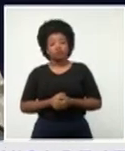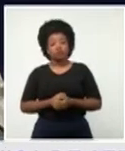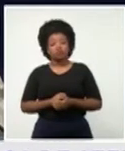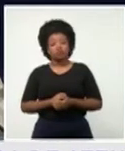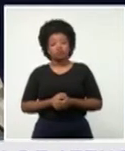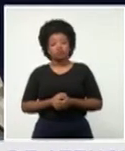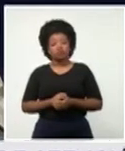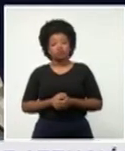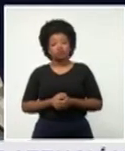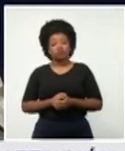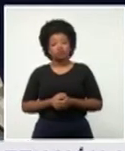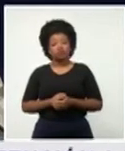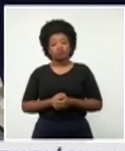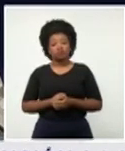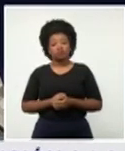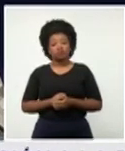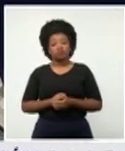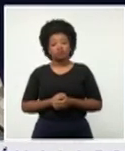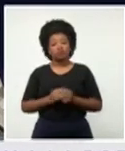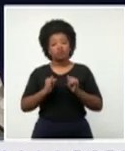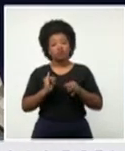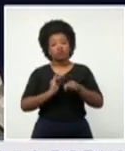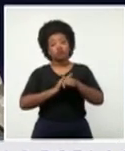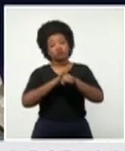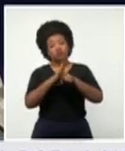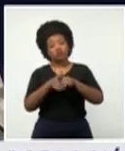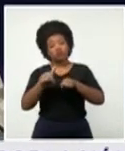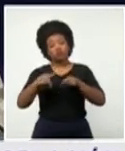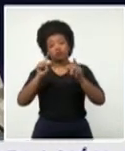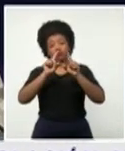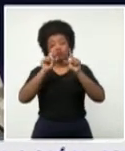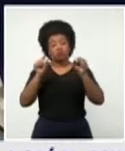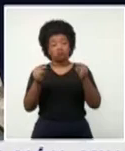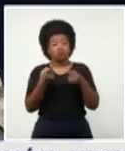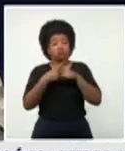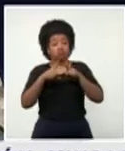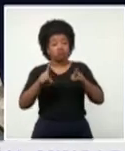This is the situation of the behavior of the pandemic, and